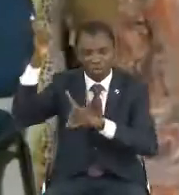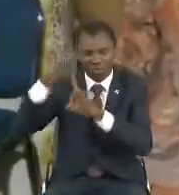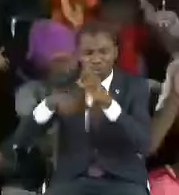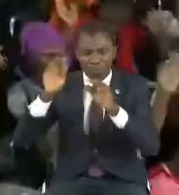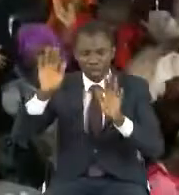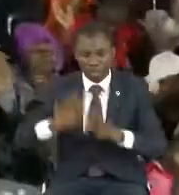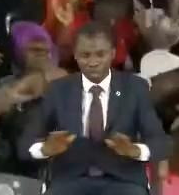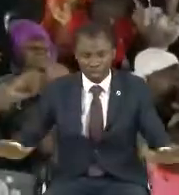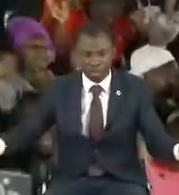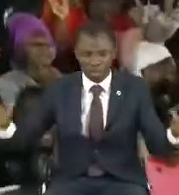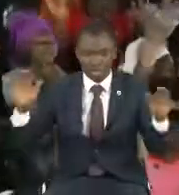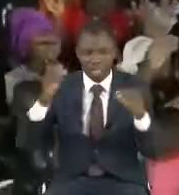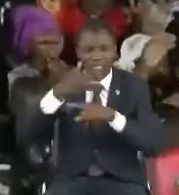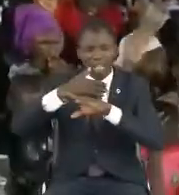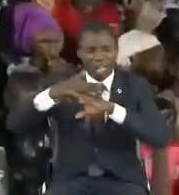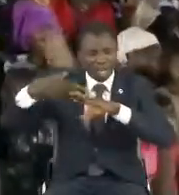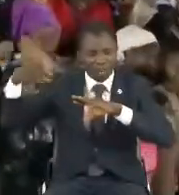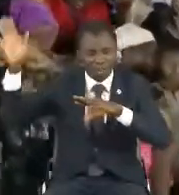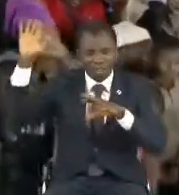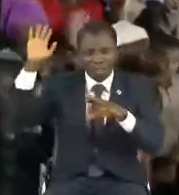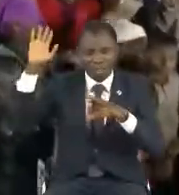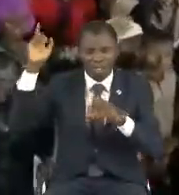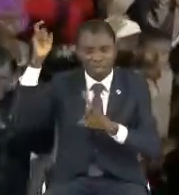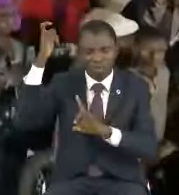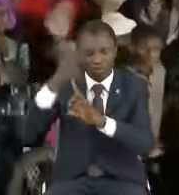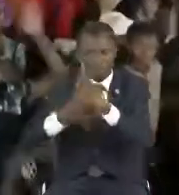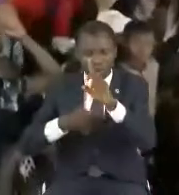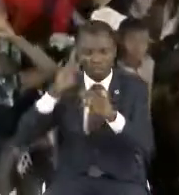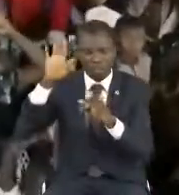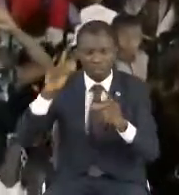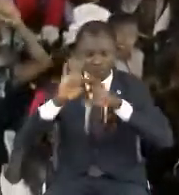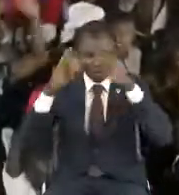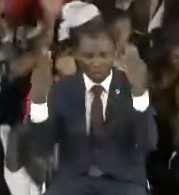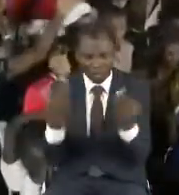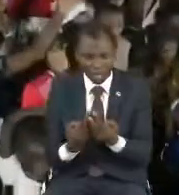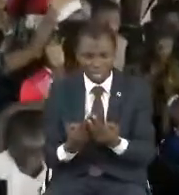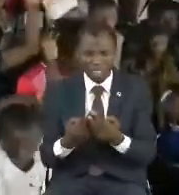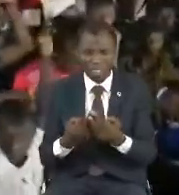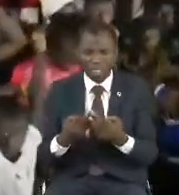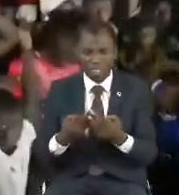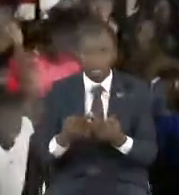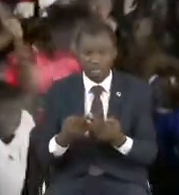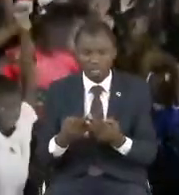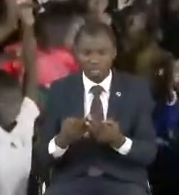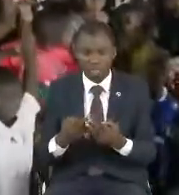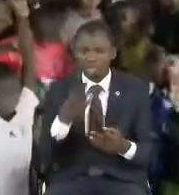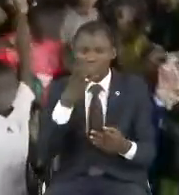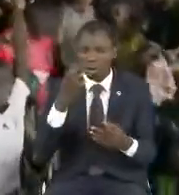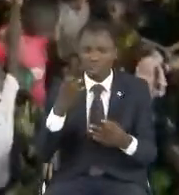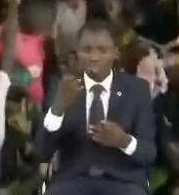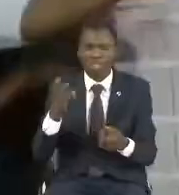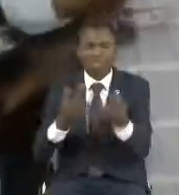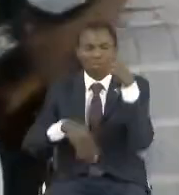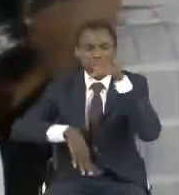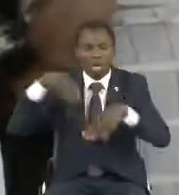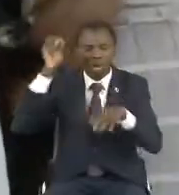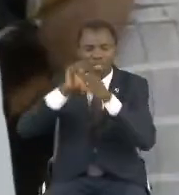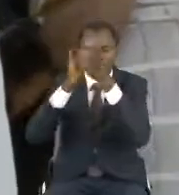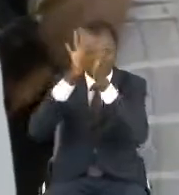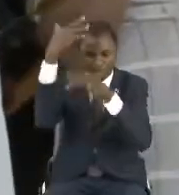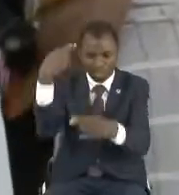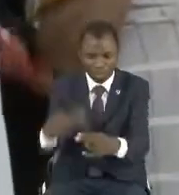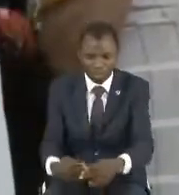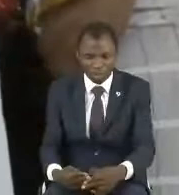children, away from your family. Curse, come out in Jesus' name.